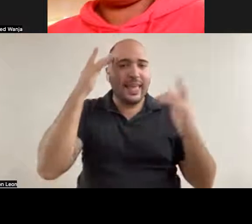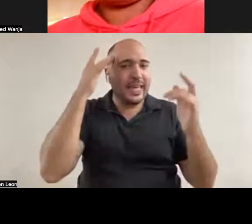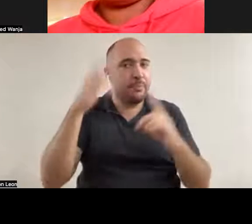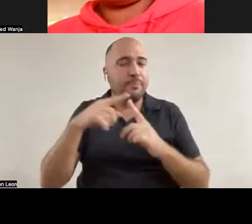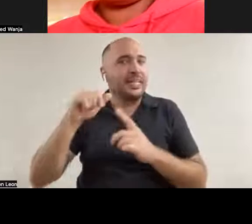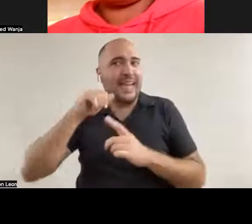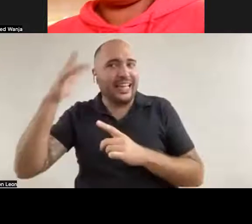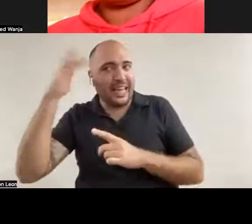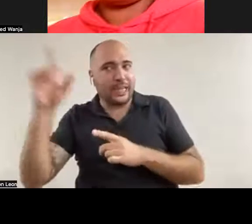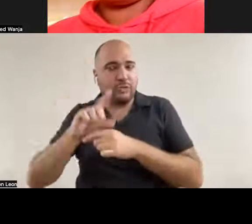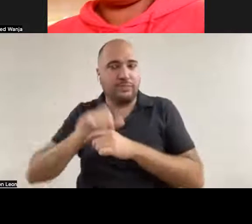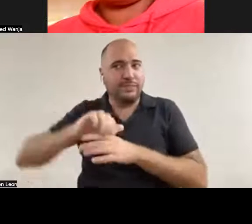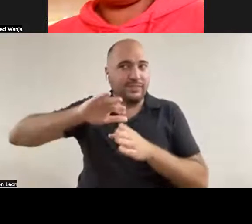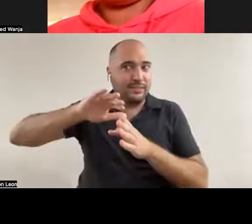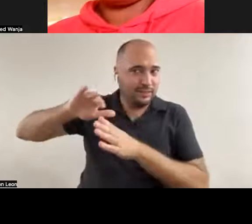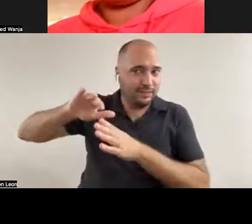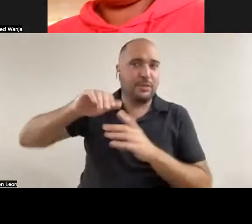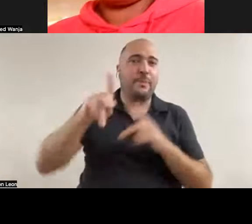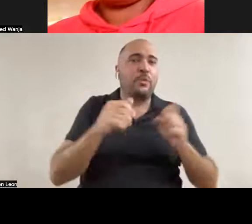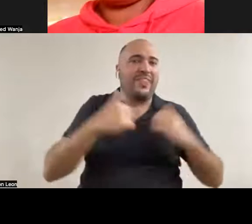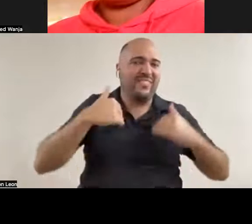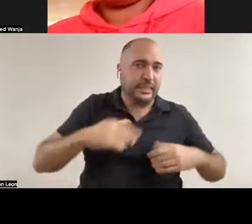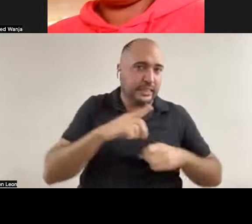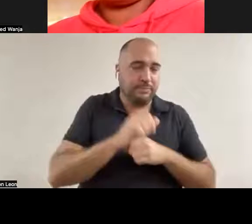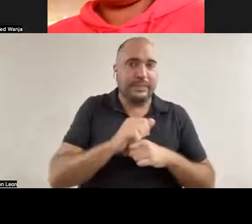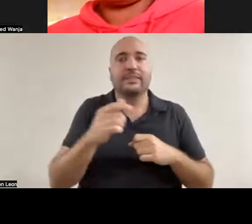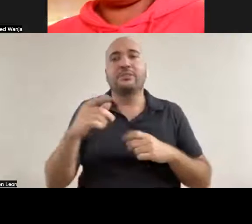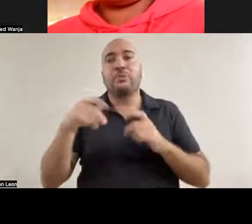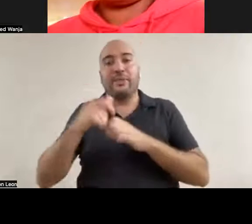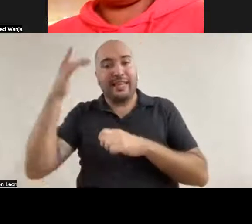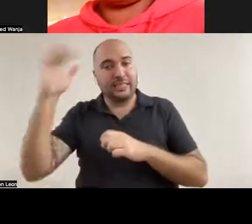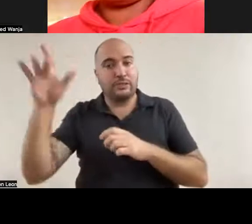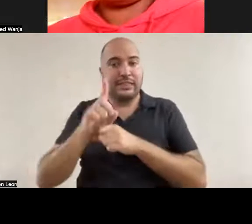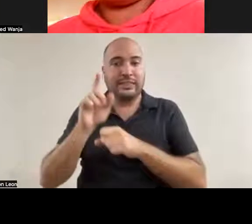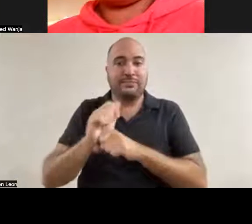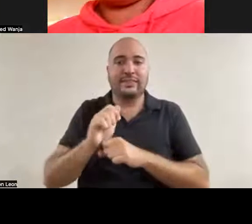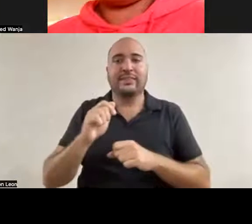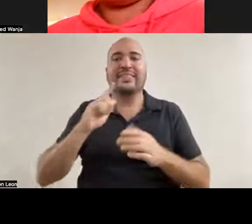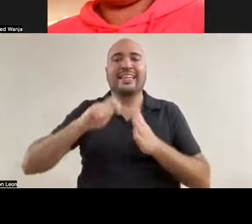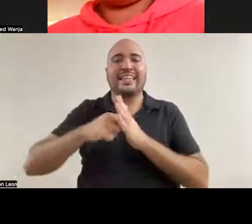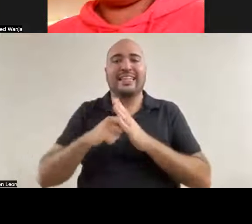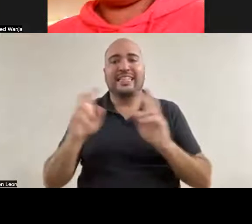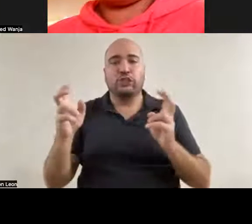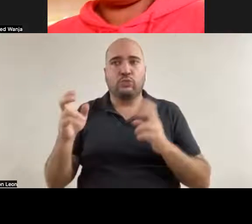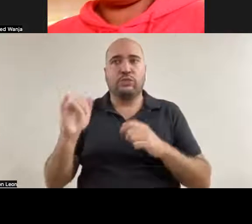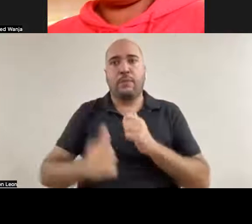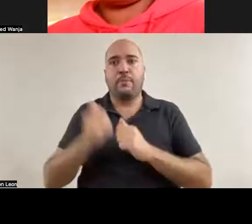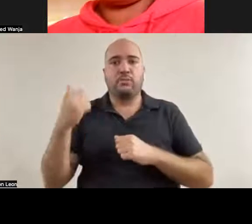disabilities. With people with intellectual disabilities, the key issue is that most of